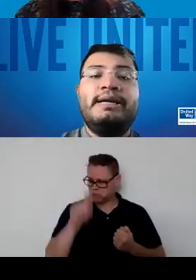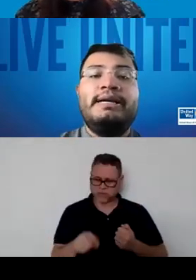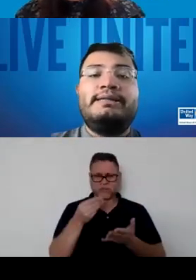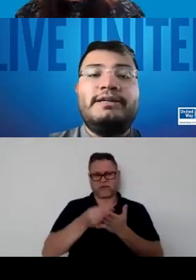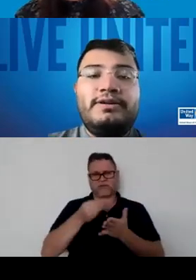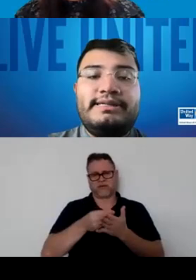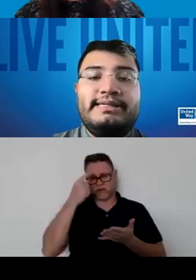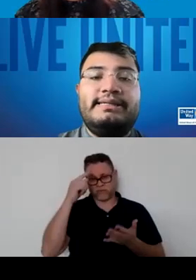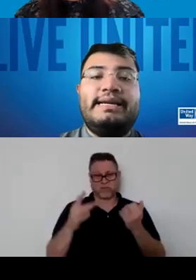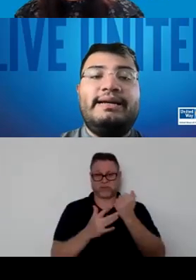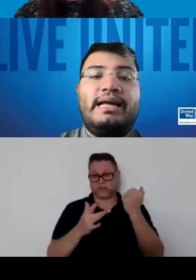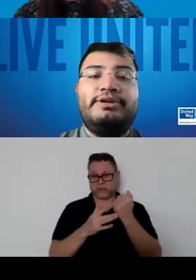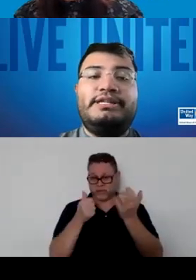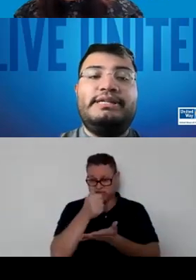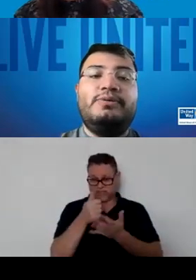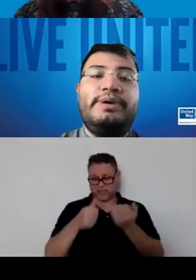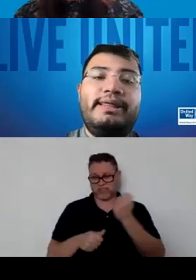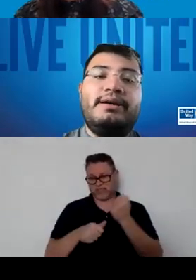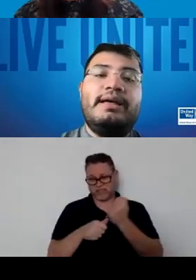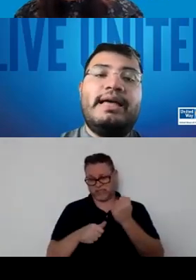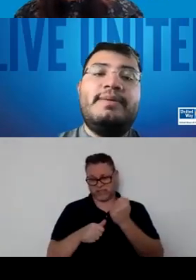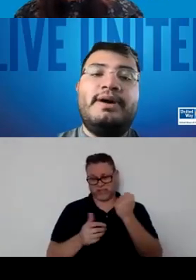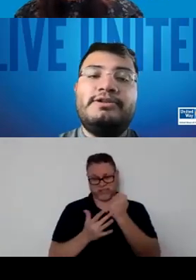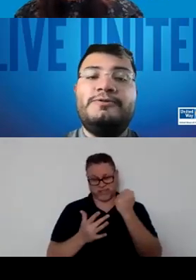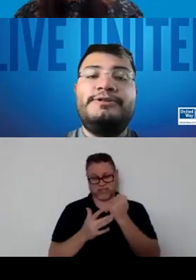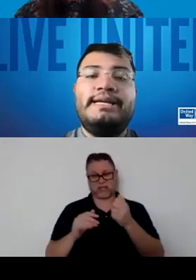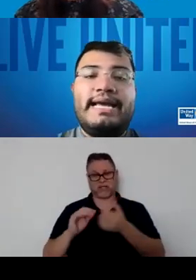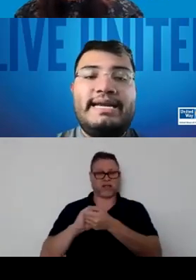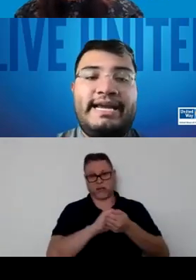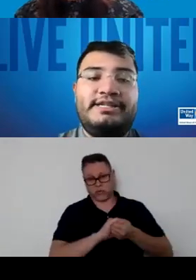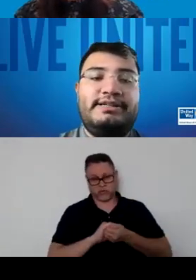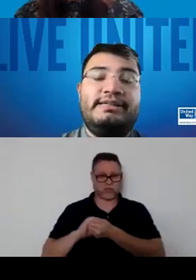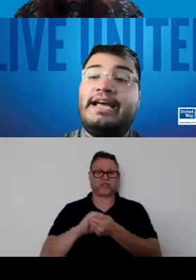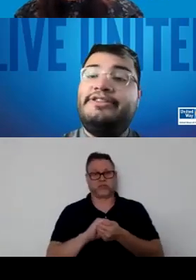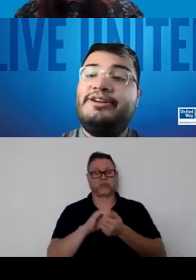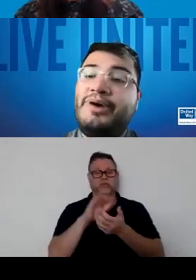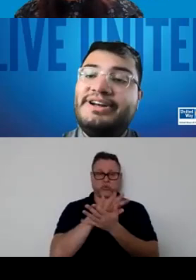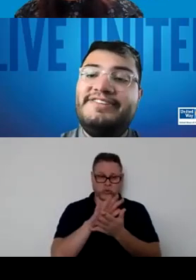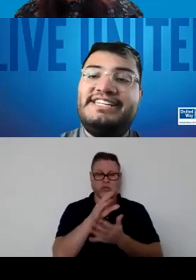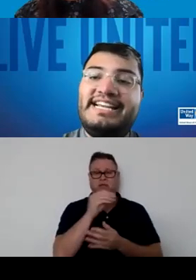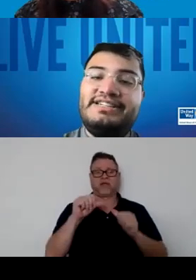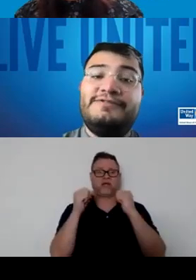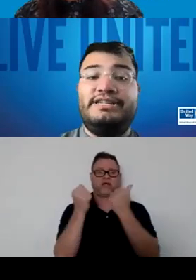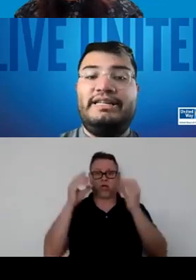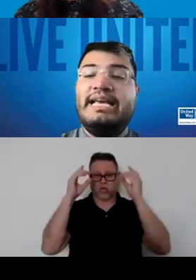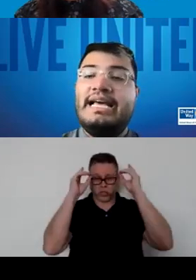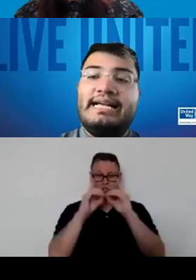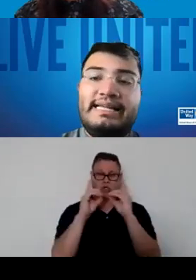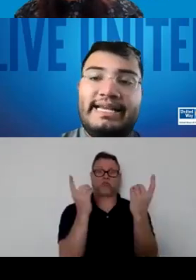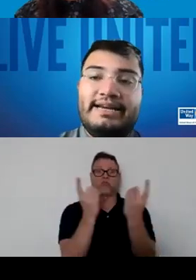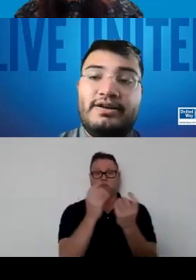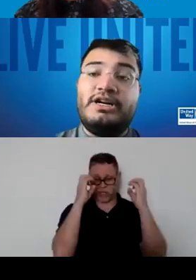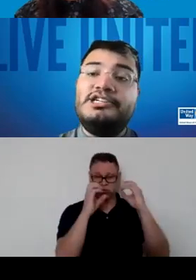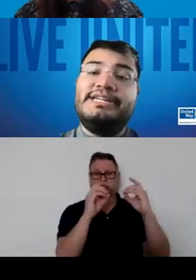for technical assistance and collaboration with and among schools and agencies. Now, the Department of Education, fortunately,